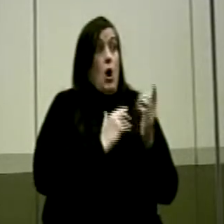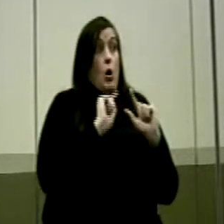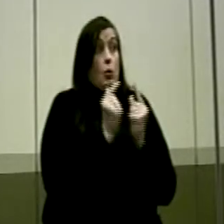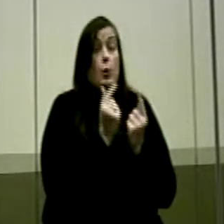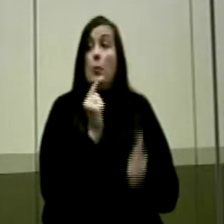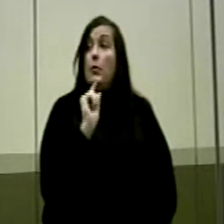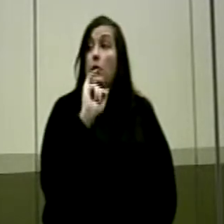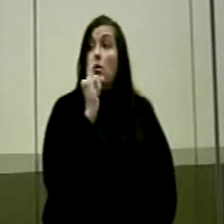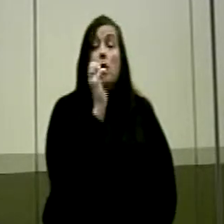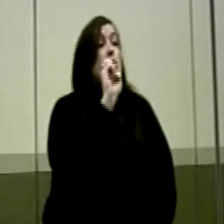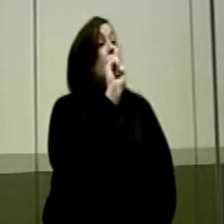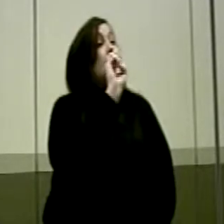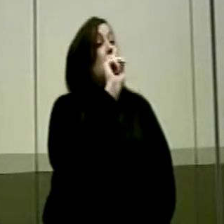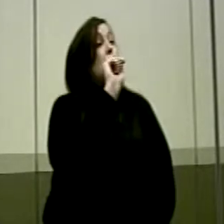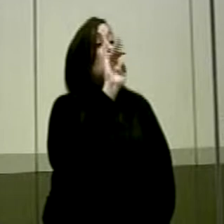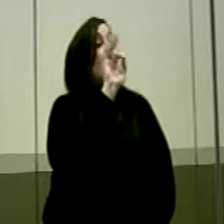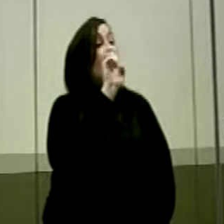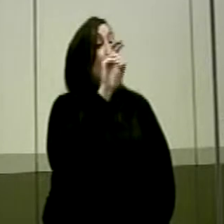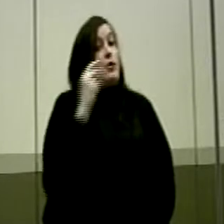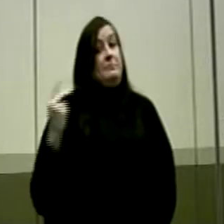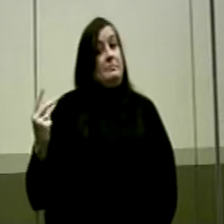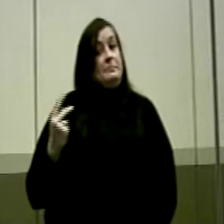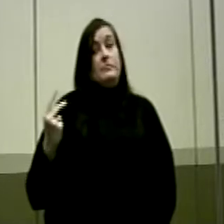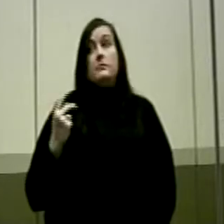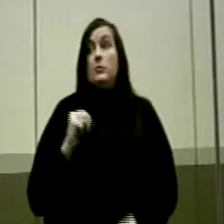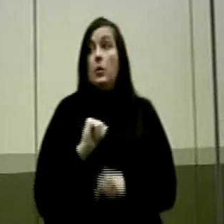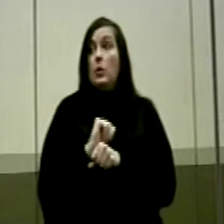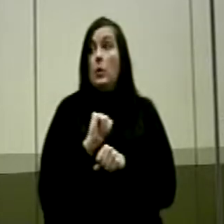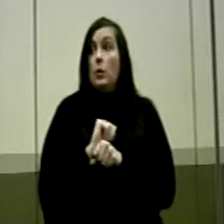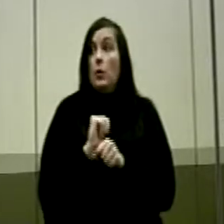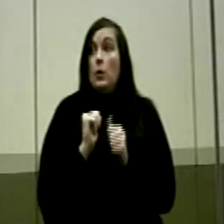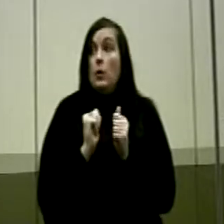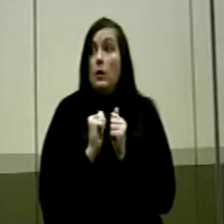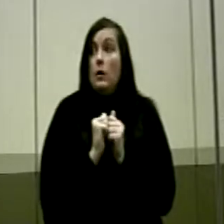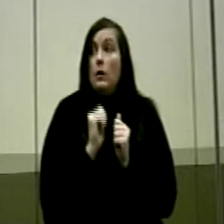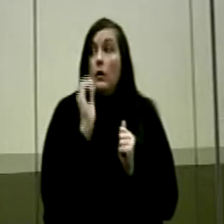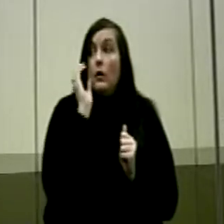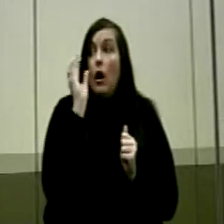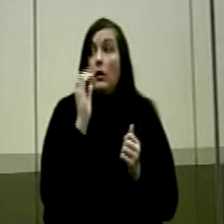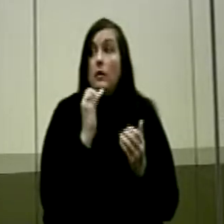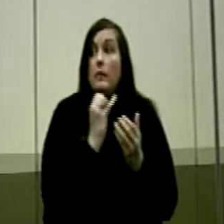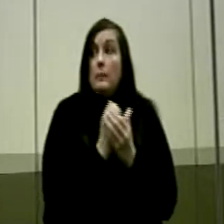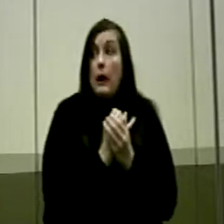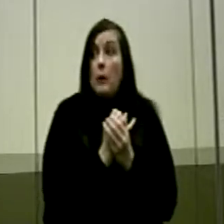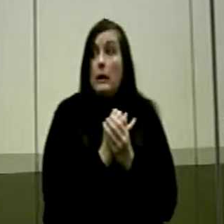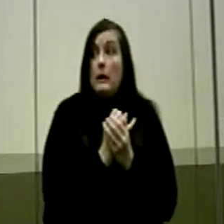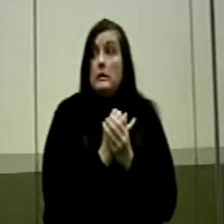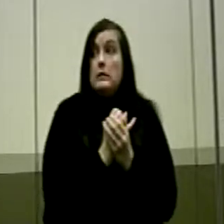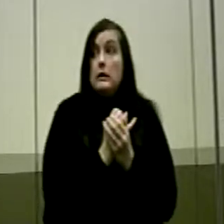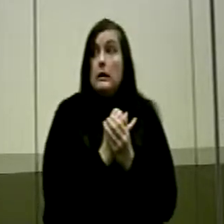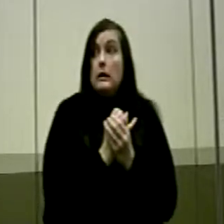pretty kids with multiple needs and pretty severe cognitive impairments. So for them, putting